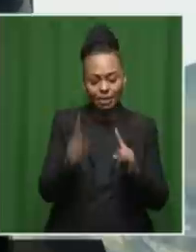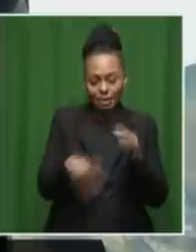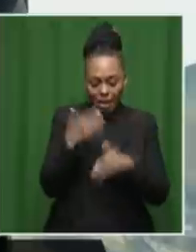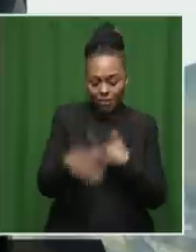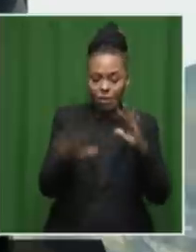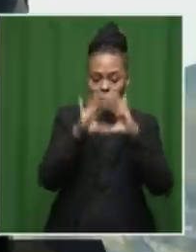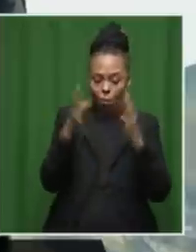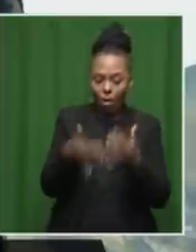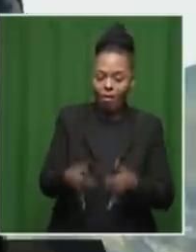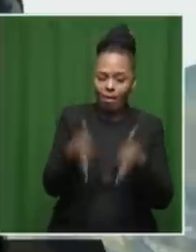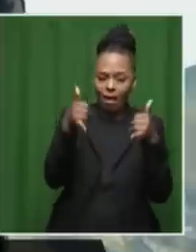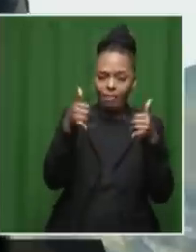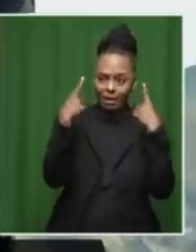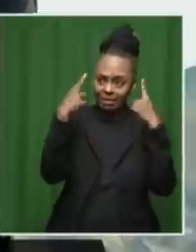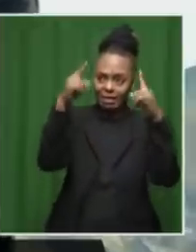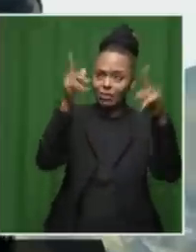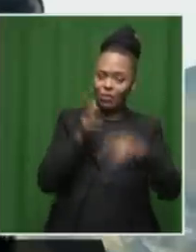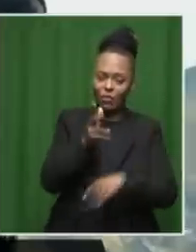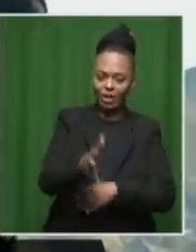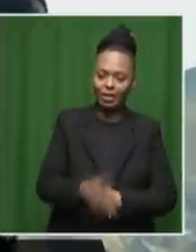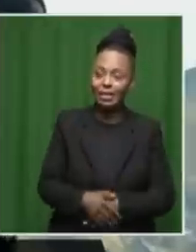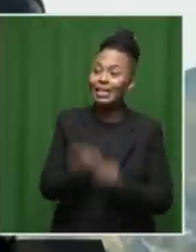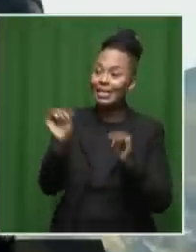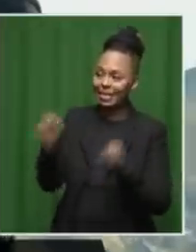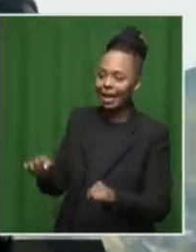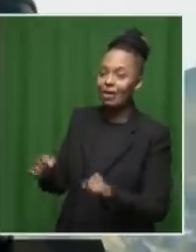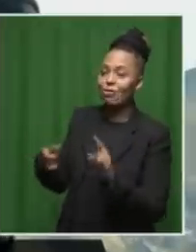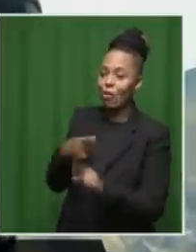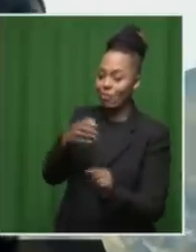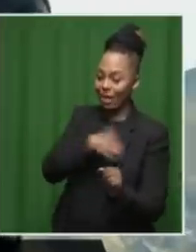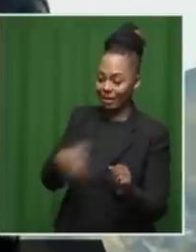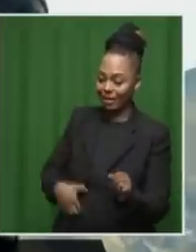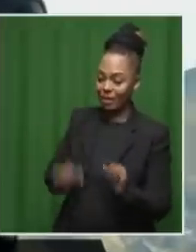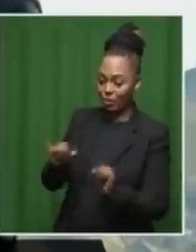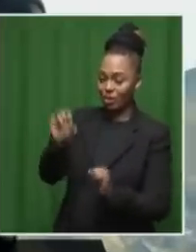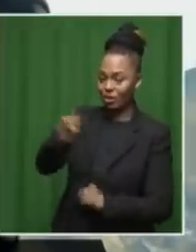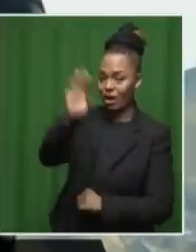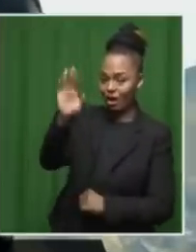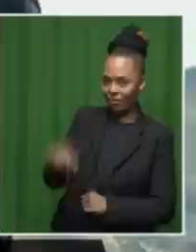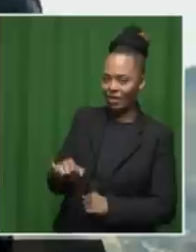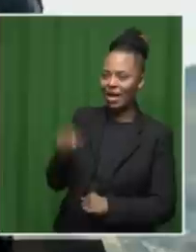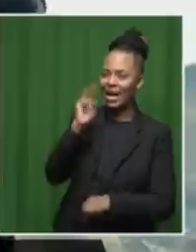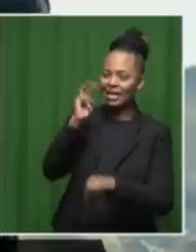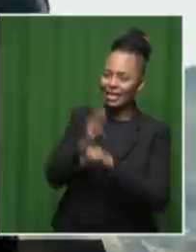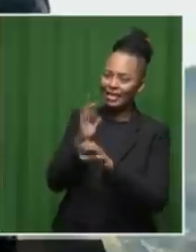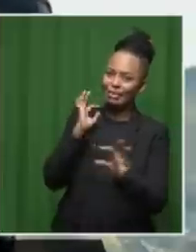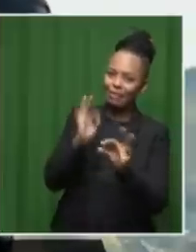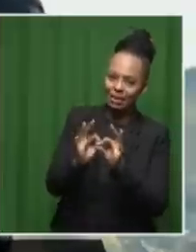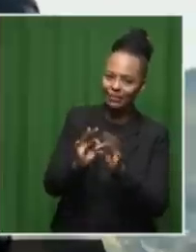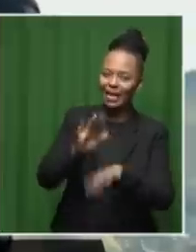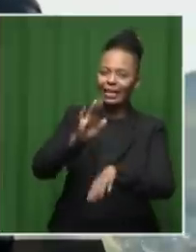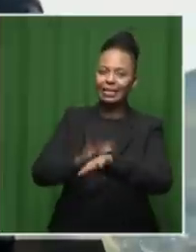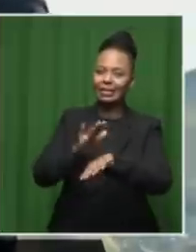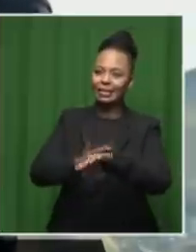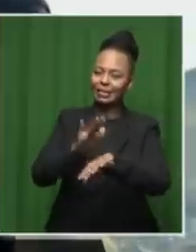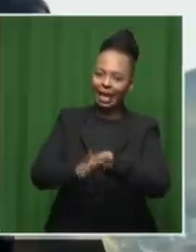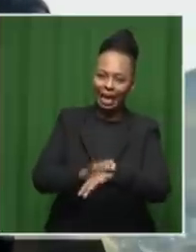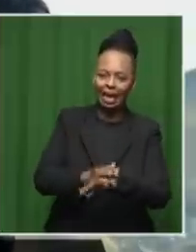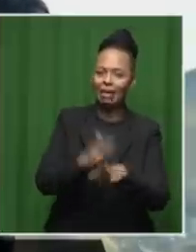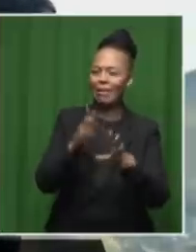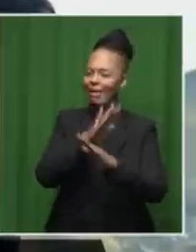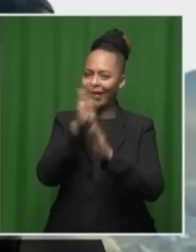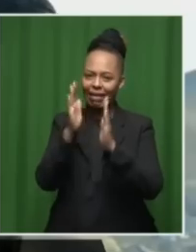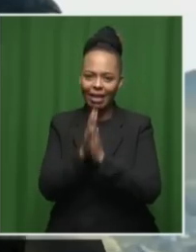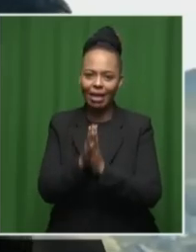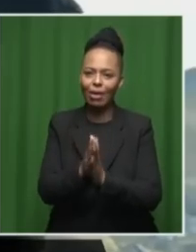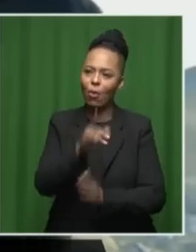Bongi, and what we need from President Ramaphosa and the government is just specifics. We want timelines, we want to know all the details